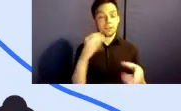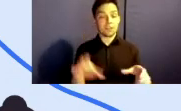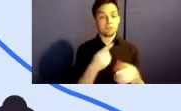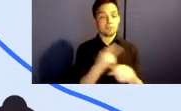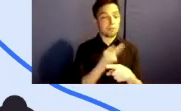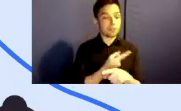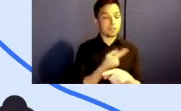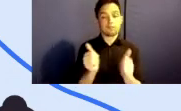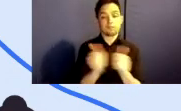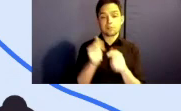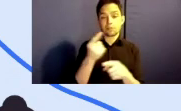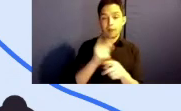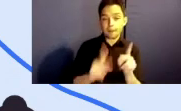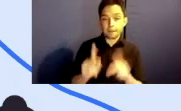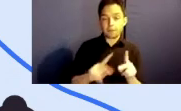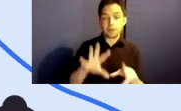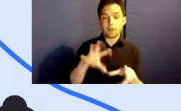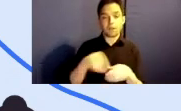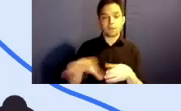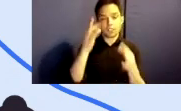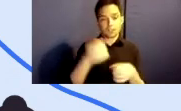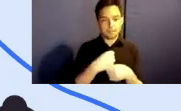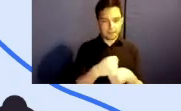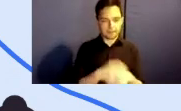people involved in decision making and